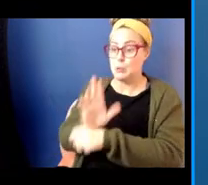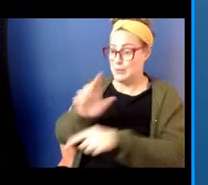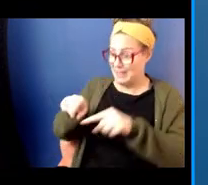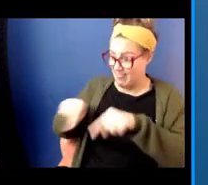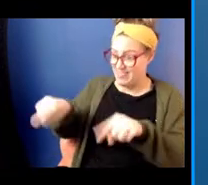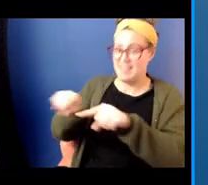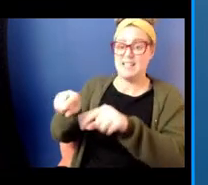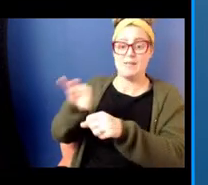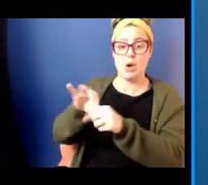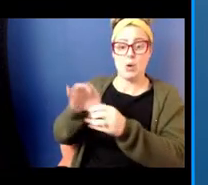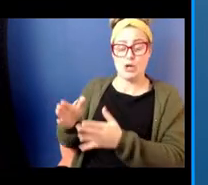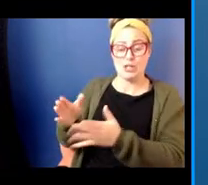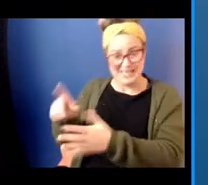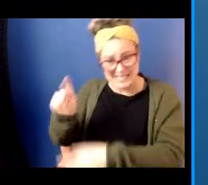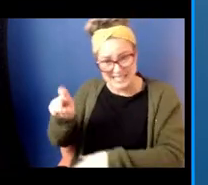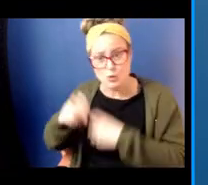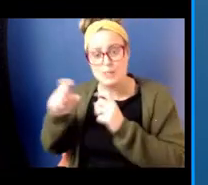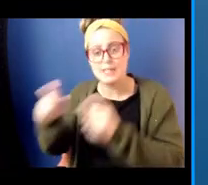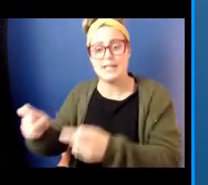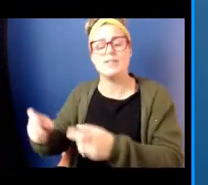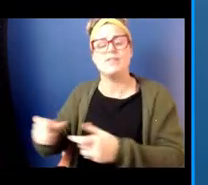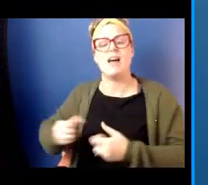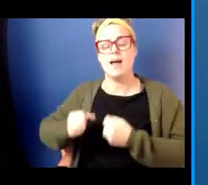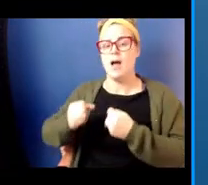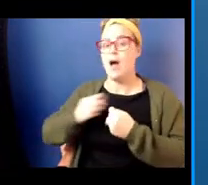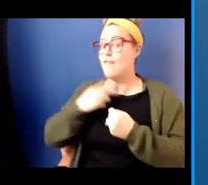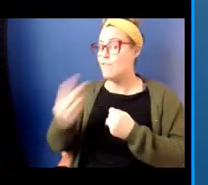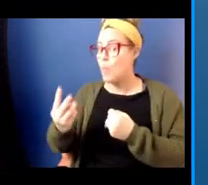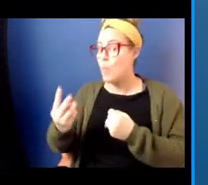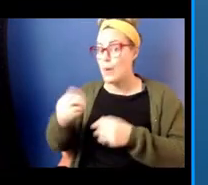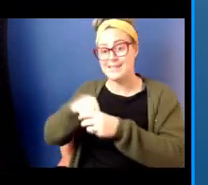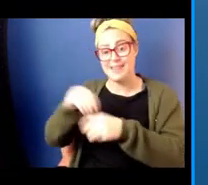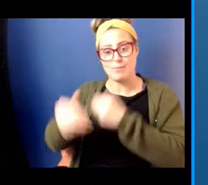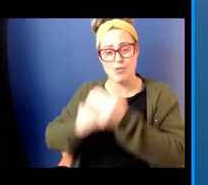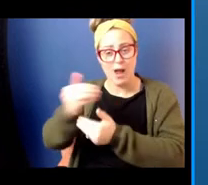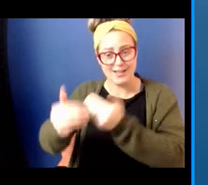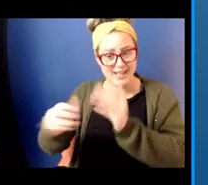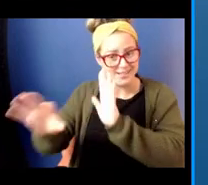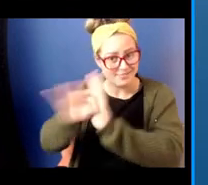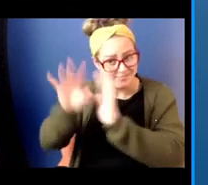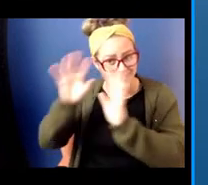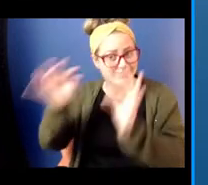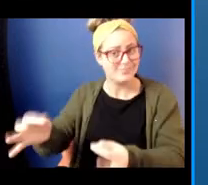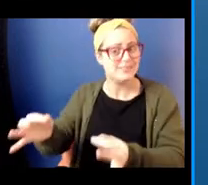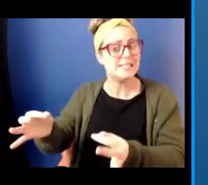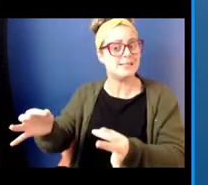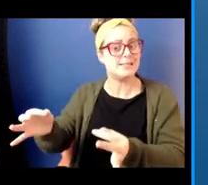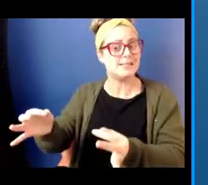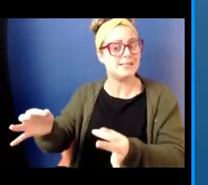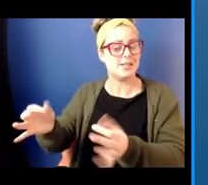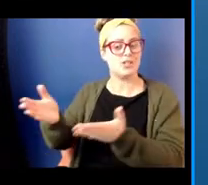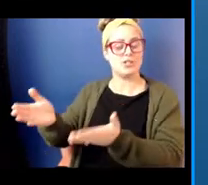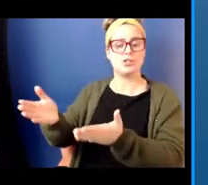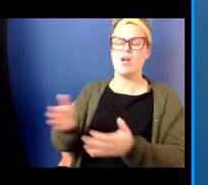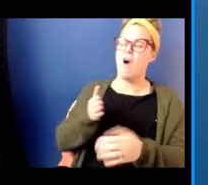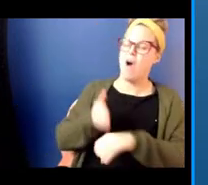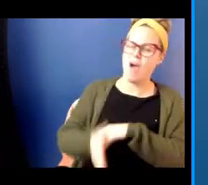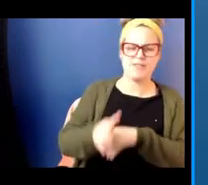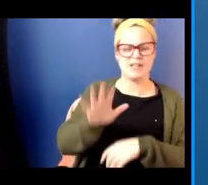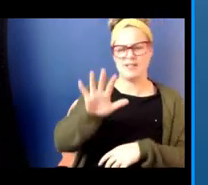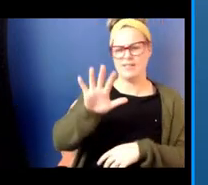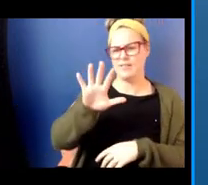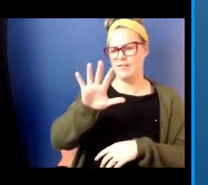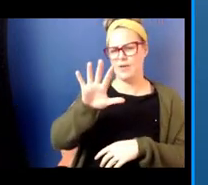voice in the process too often over the past 50 years candidates have dropped out